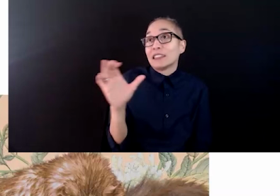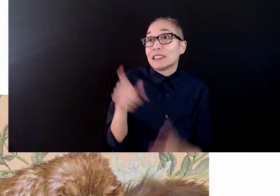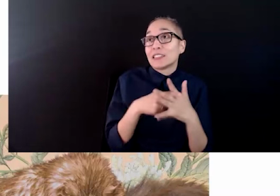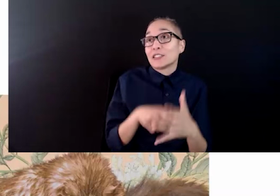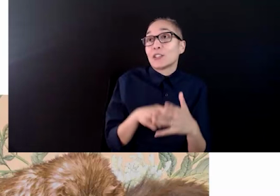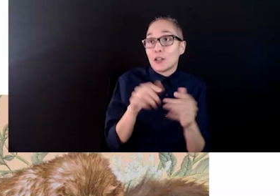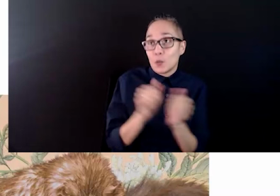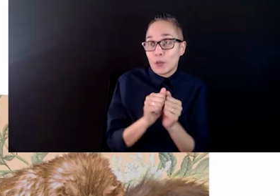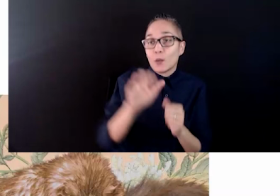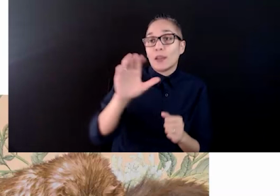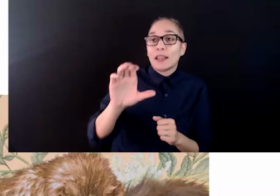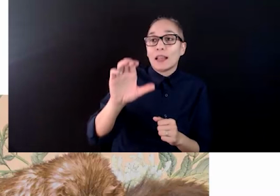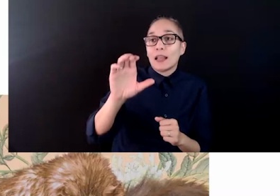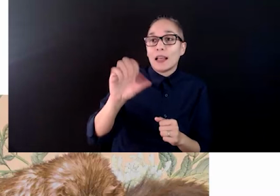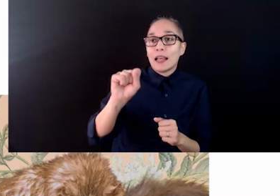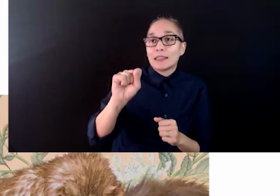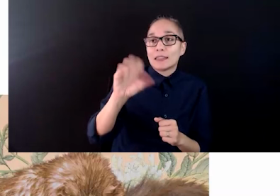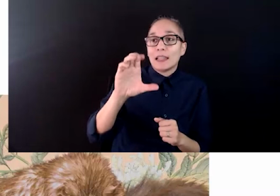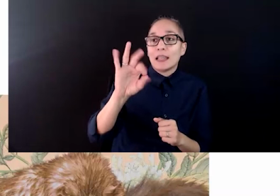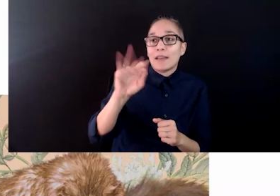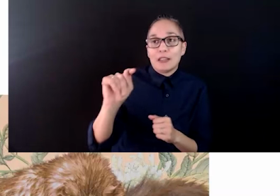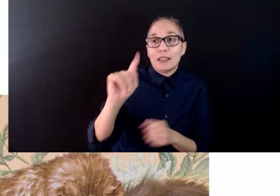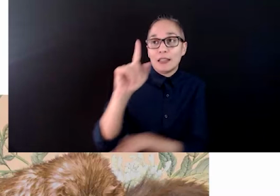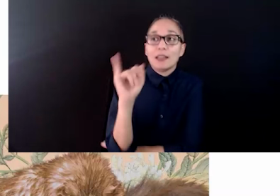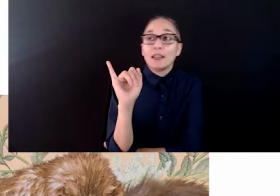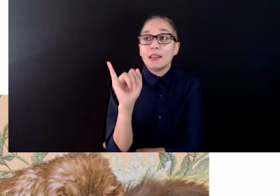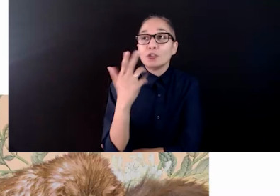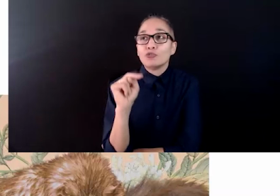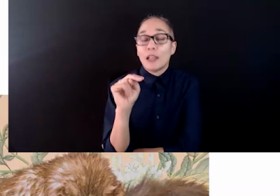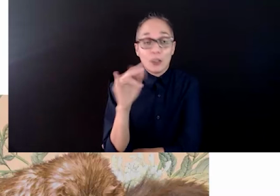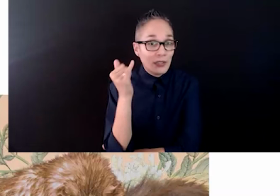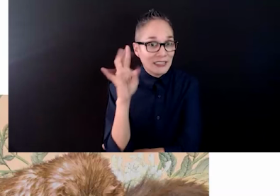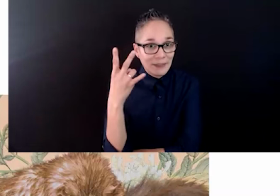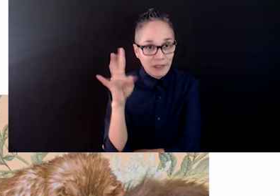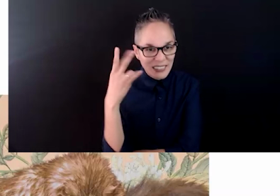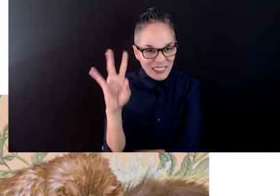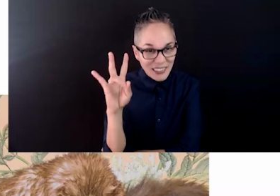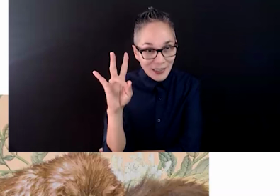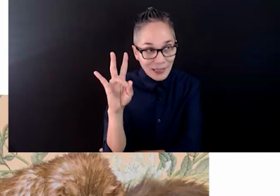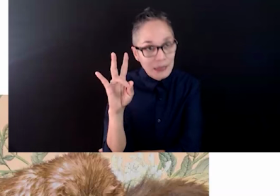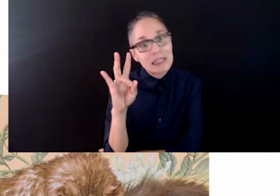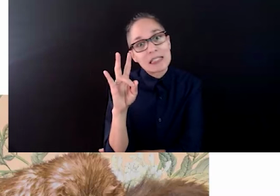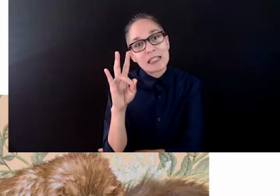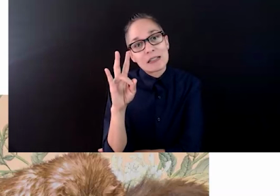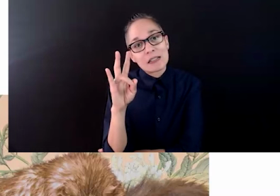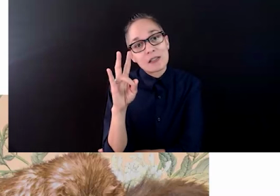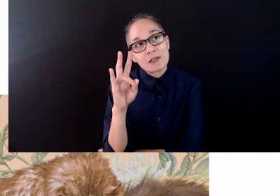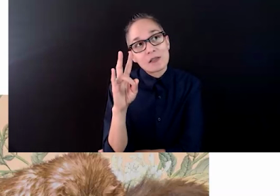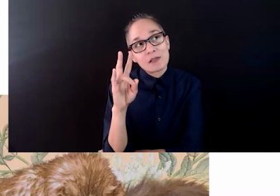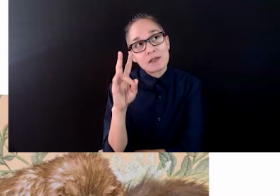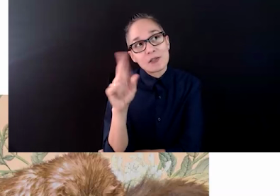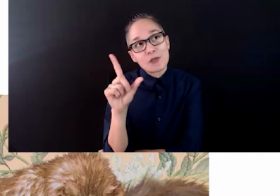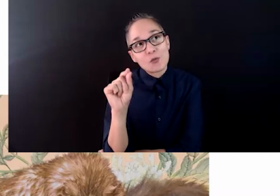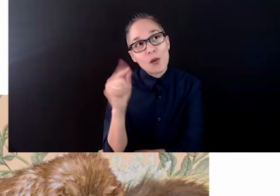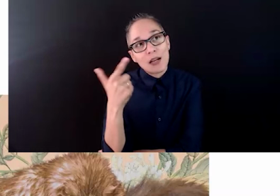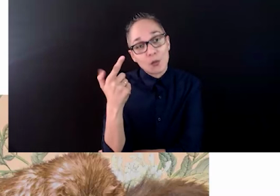with SCFT on January 17th of, what would that have been,